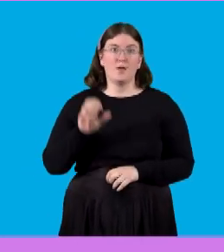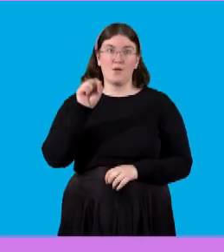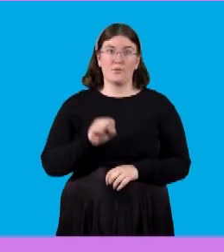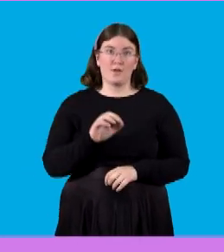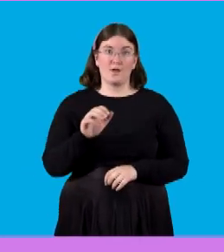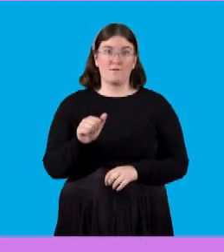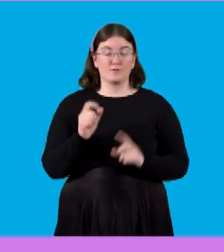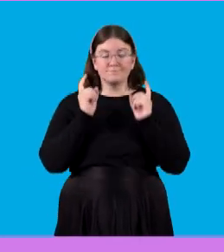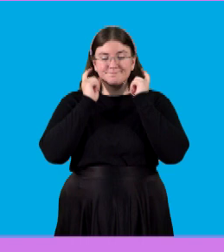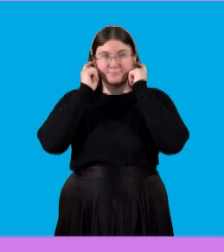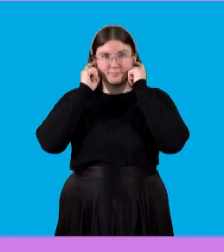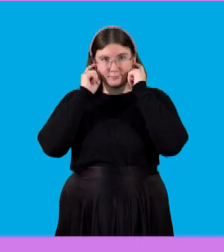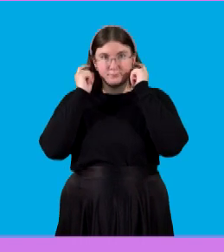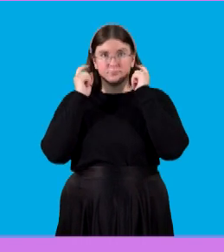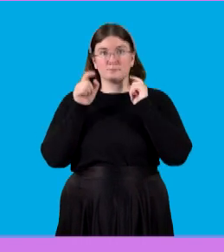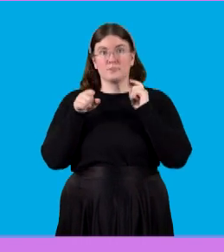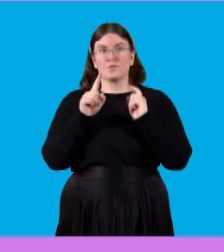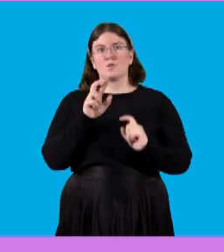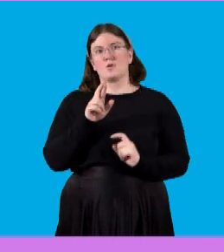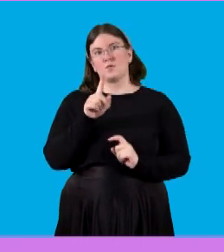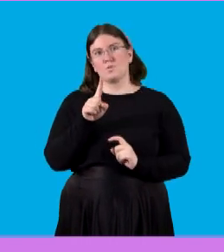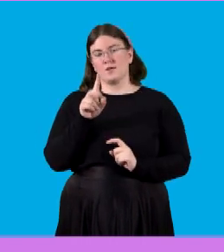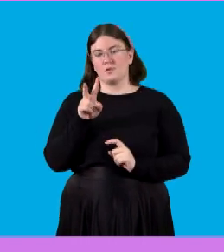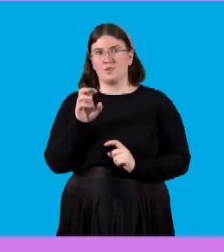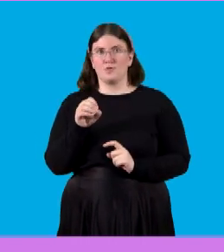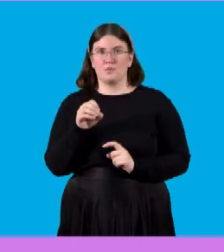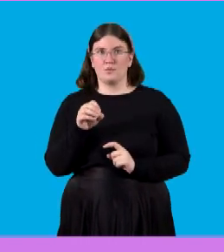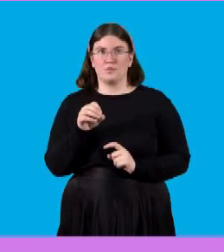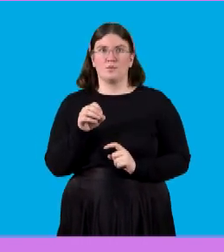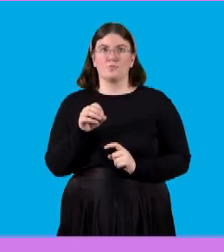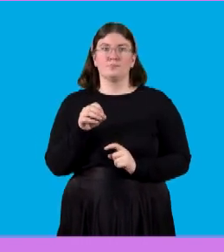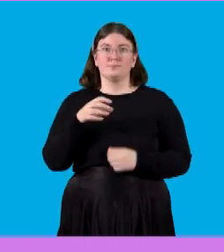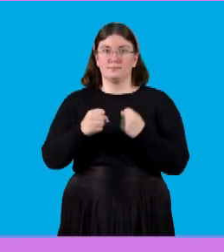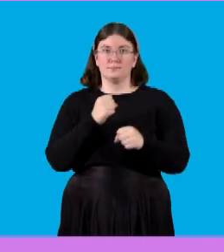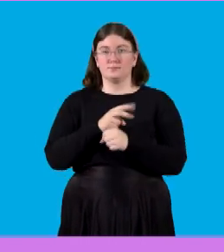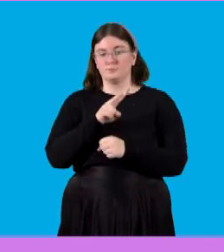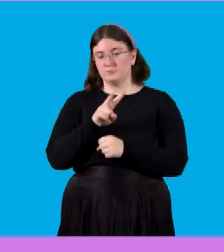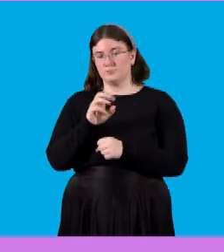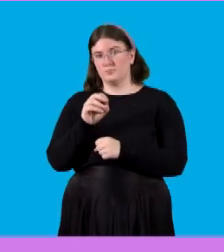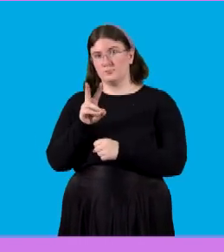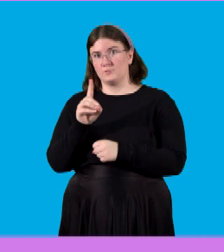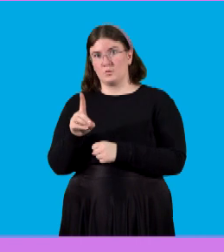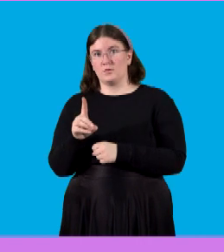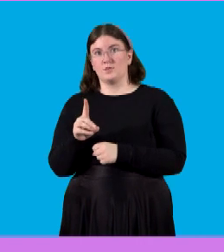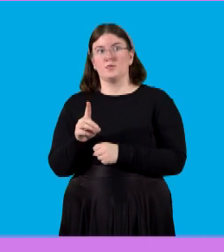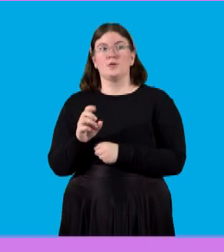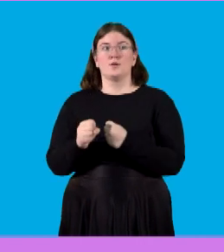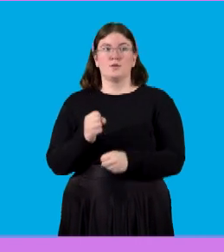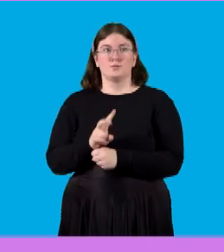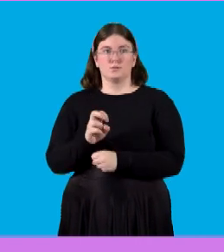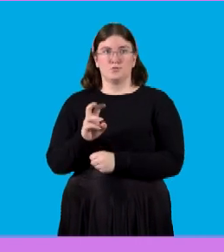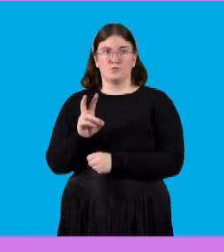Africa, a pair of standard earphones cost 120 rand in 2021 and 150 rand